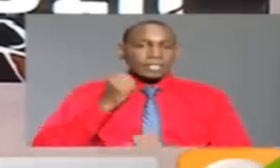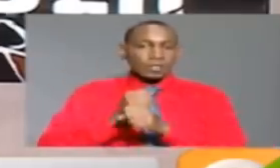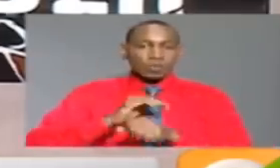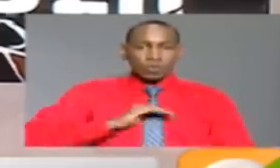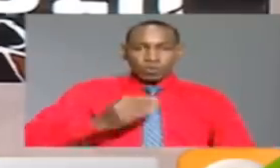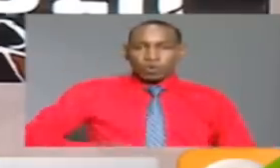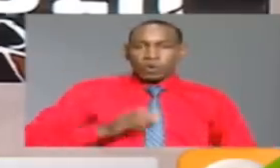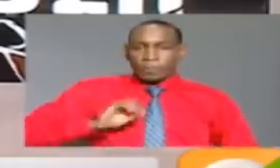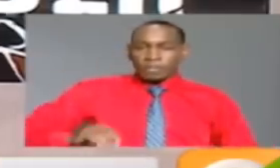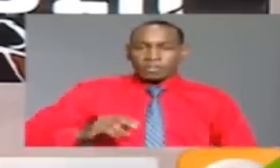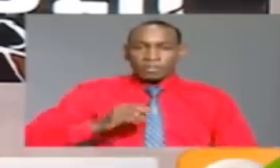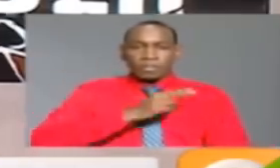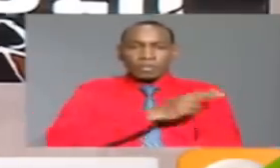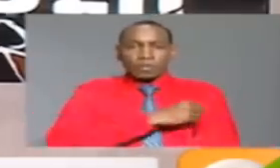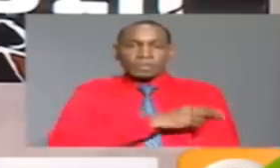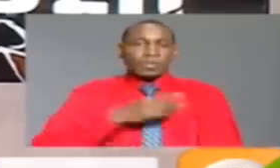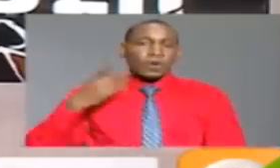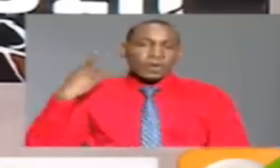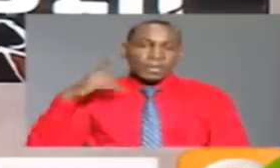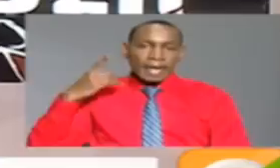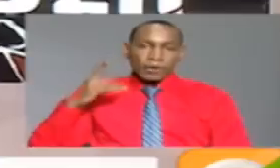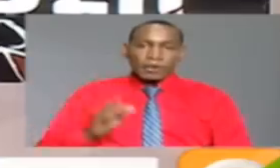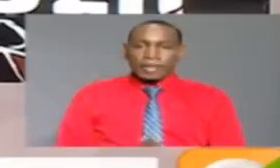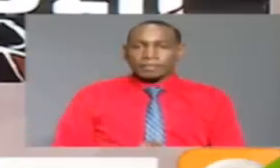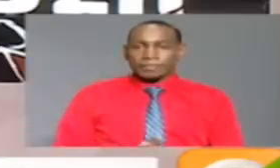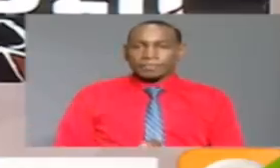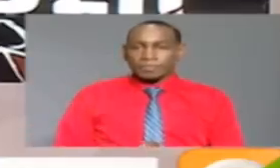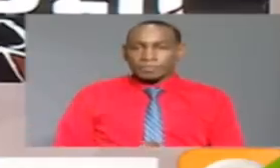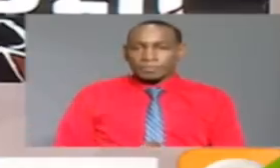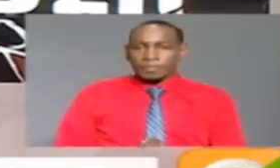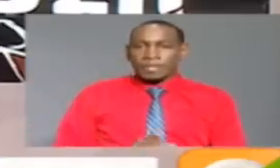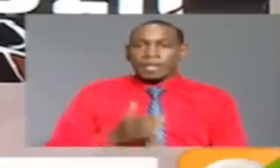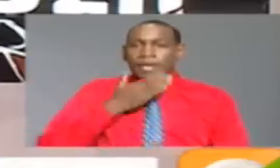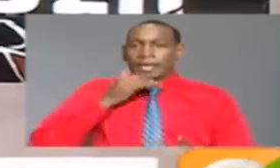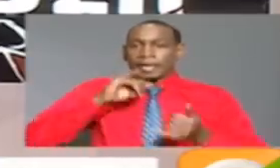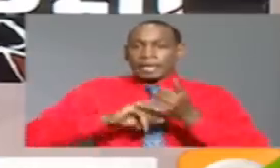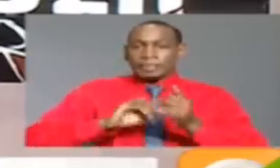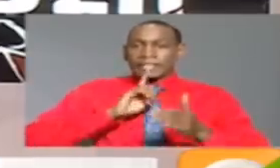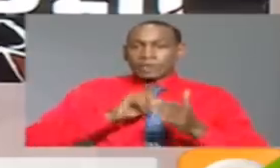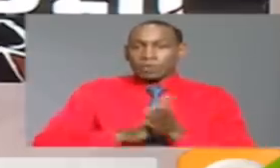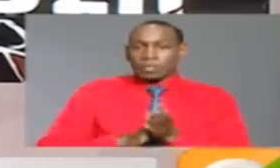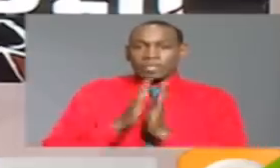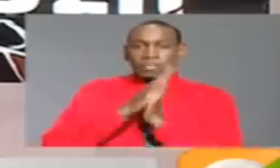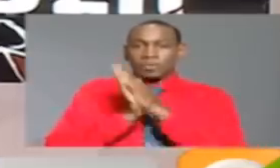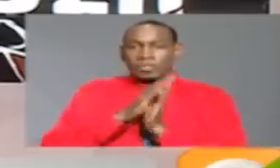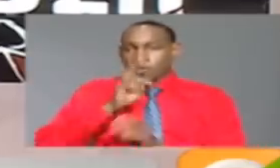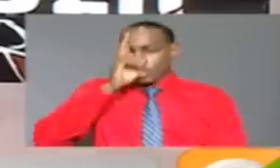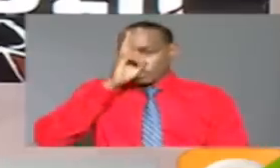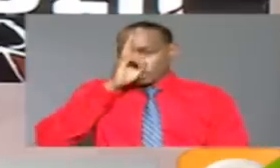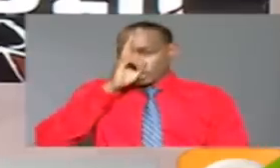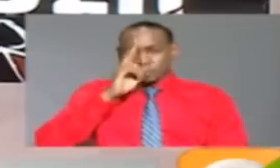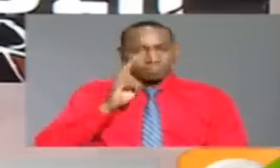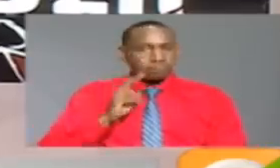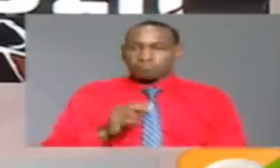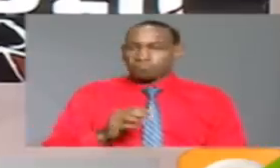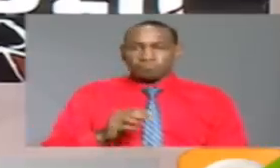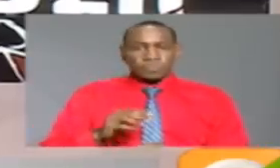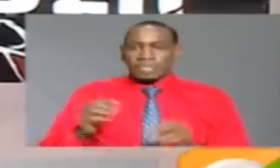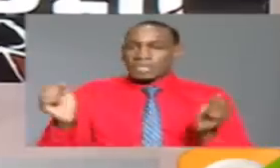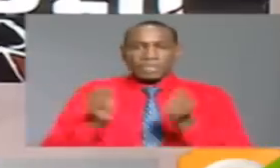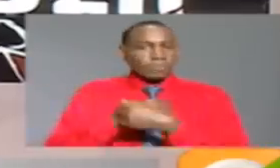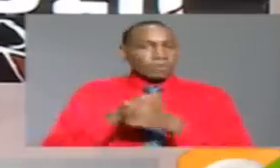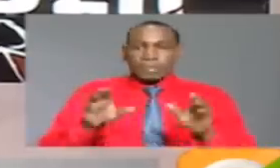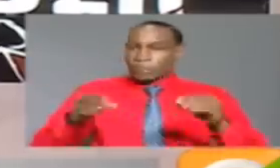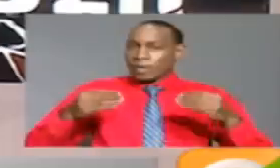a backstreet clinic in Dandora. According to Ochieng, the narrative given by the police does not make sense at all. Enock